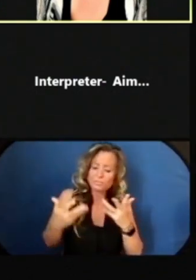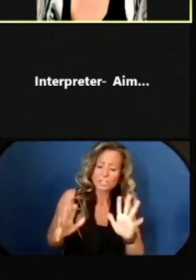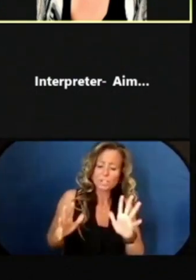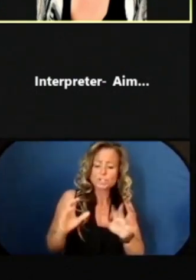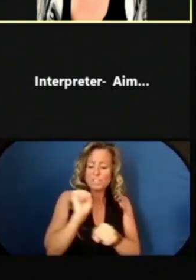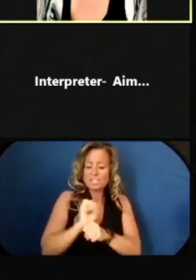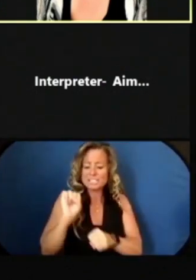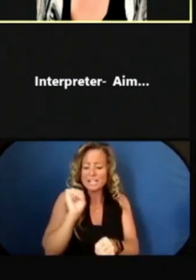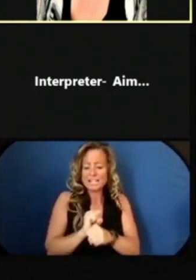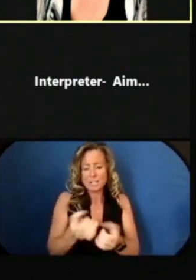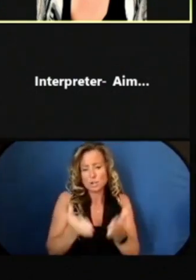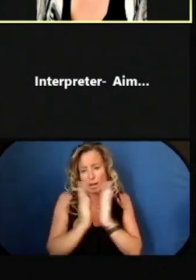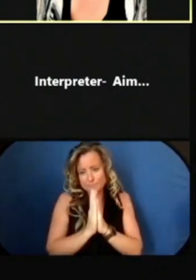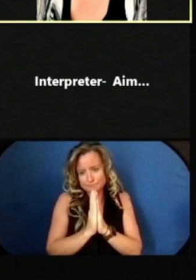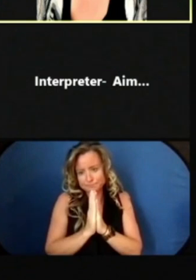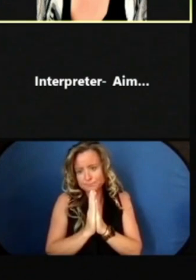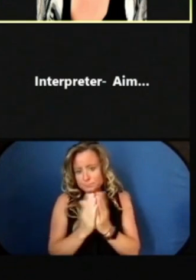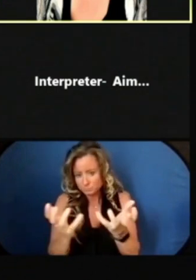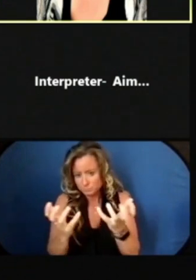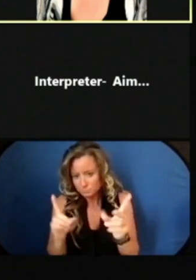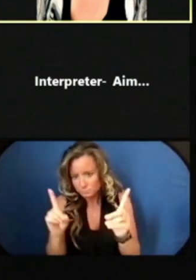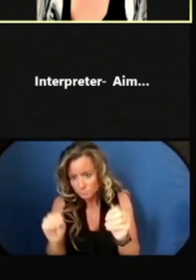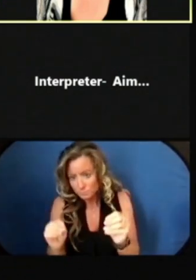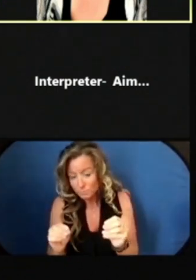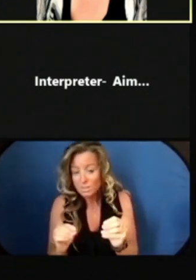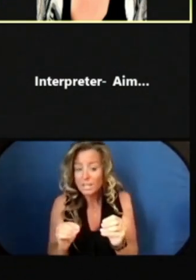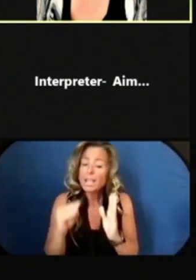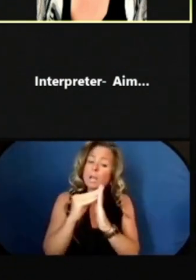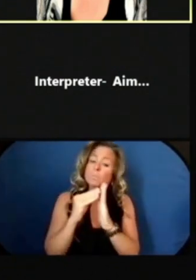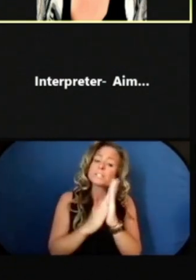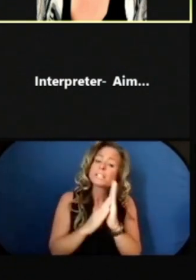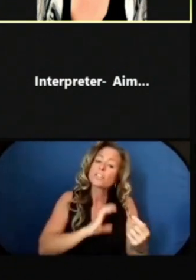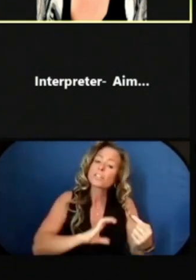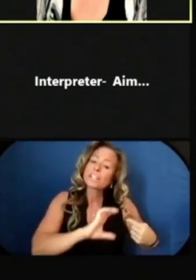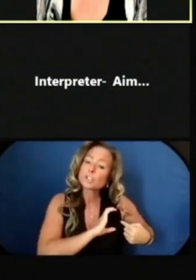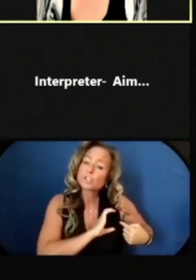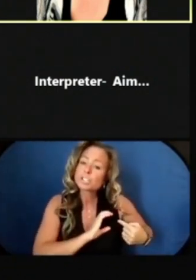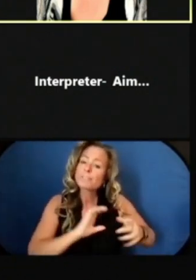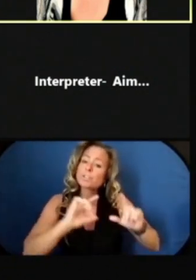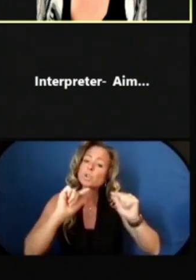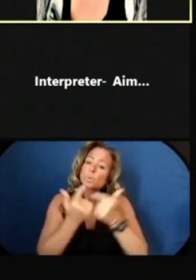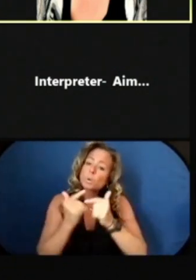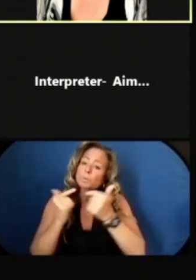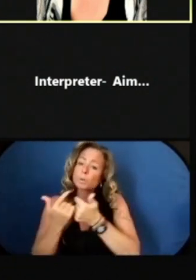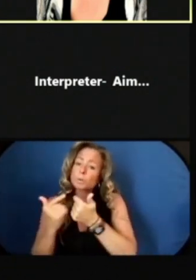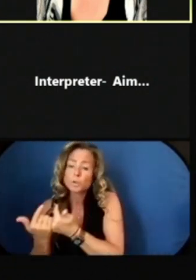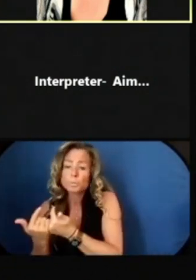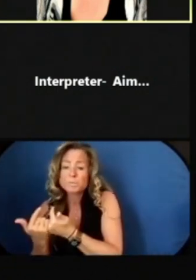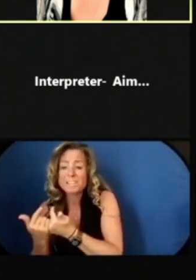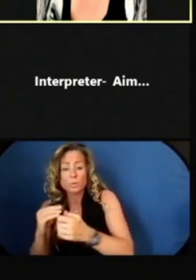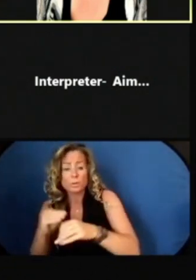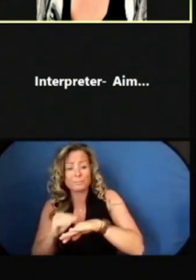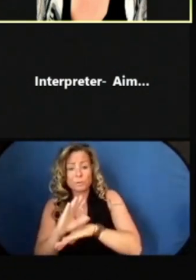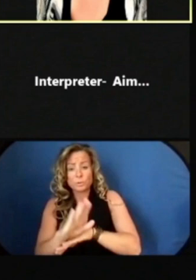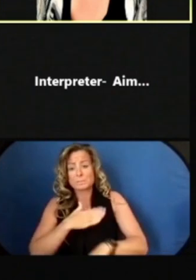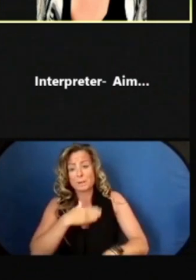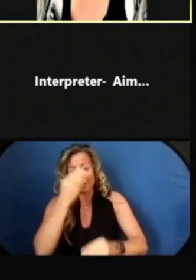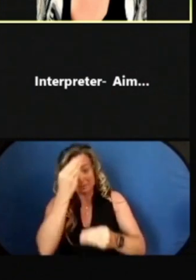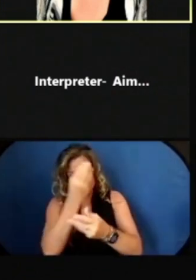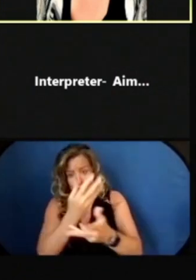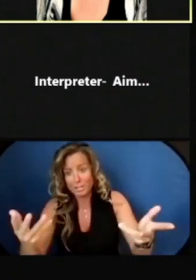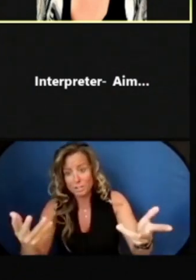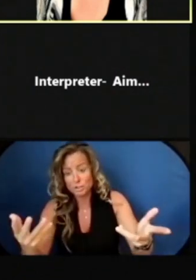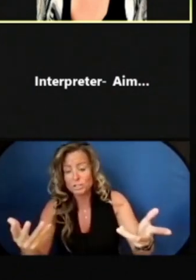you're asking of them. And list characteristics of the groups that can influence your content. For example, think